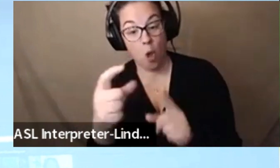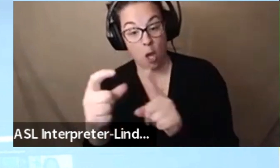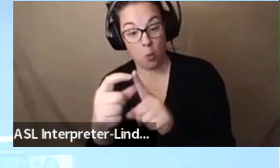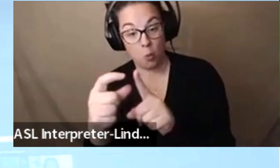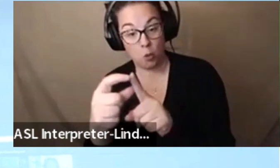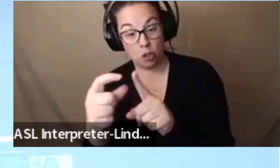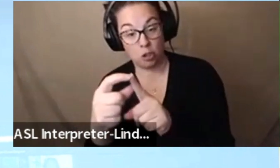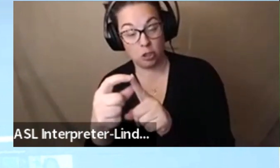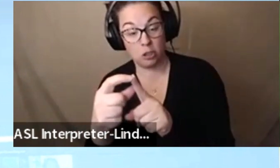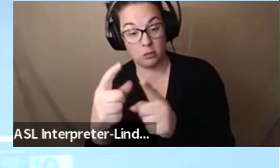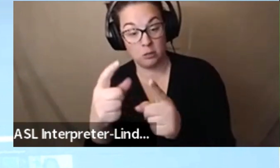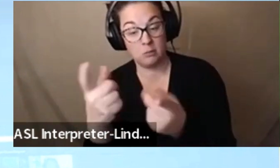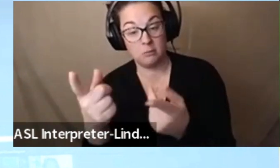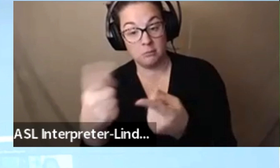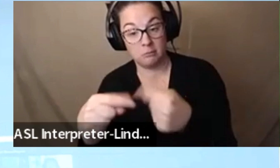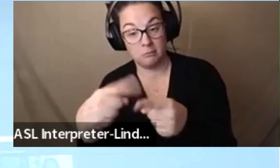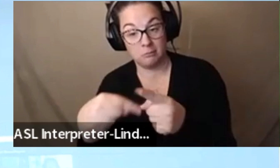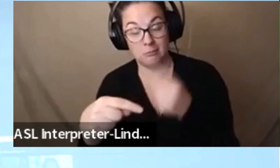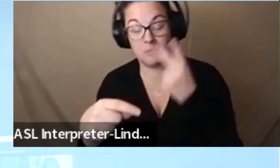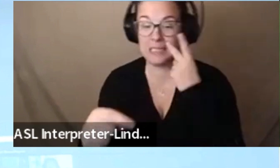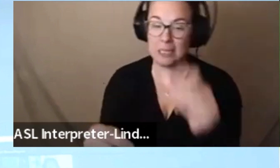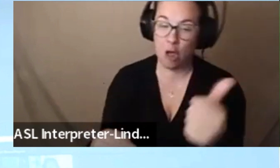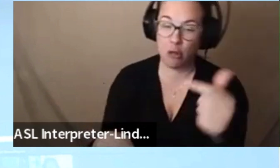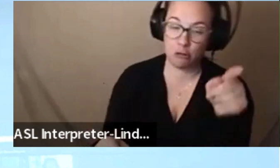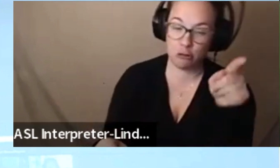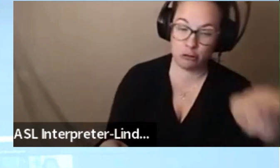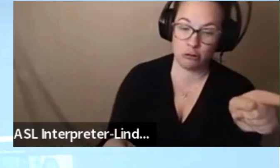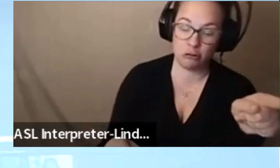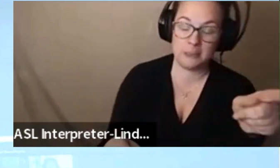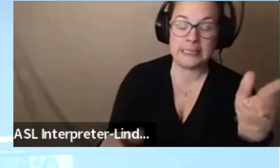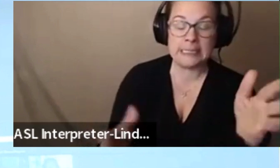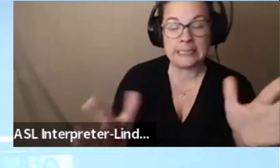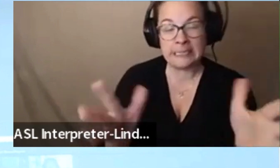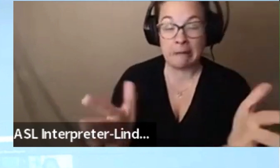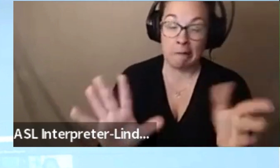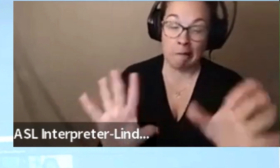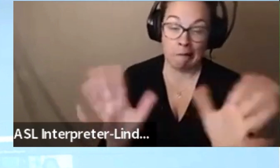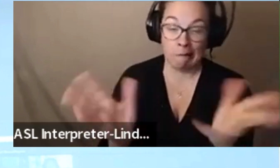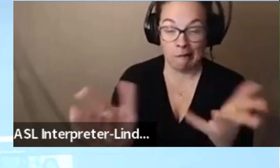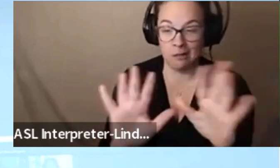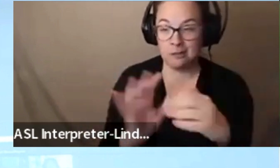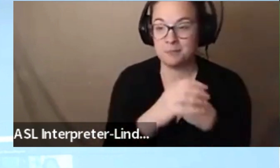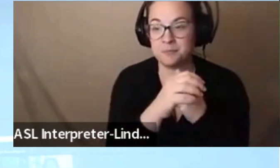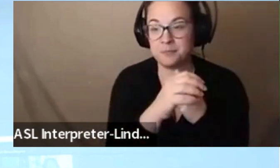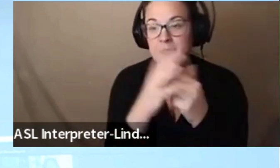one thing and seeing another. And I